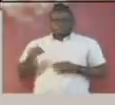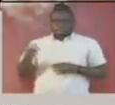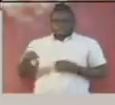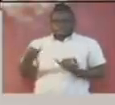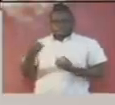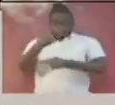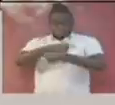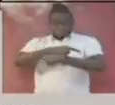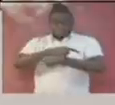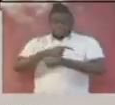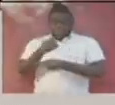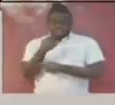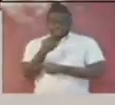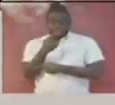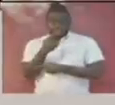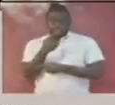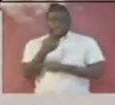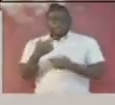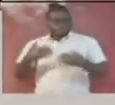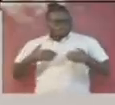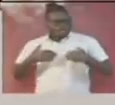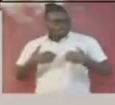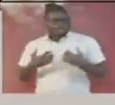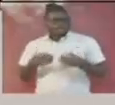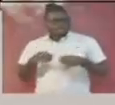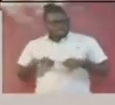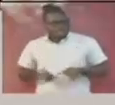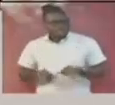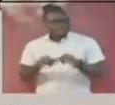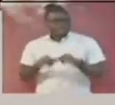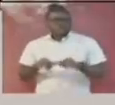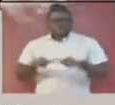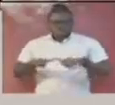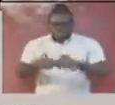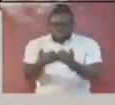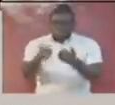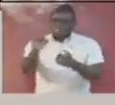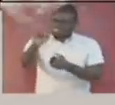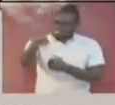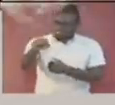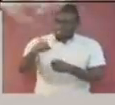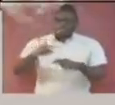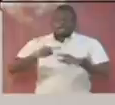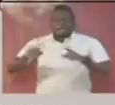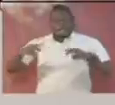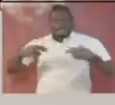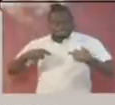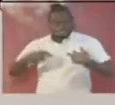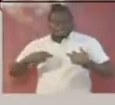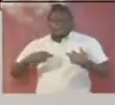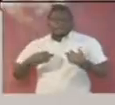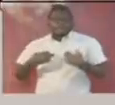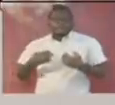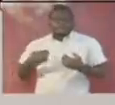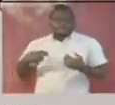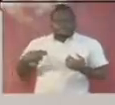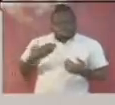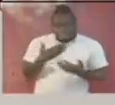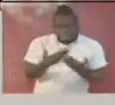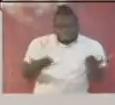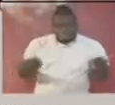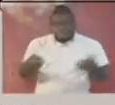challenges continue to abound, please remember that resources also abound, and now they are more